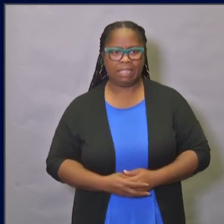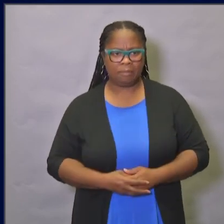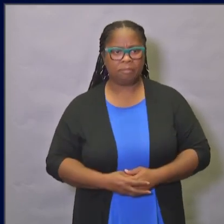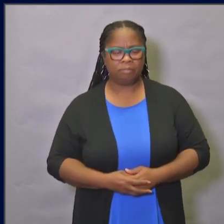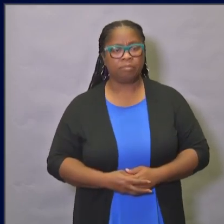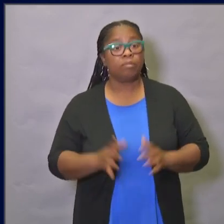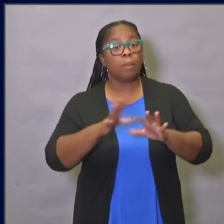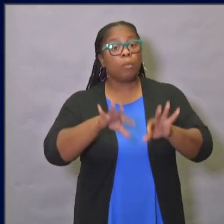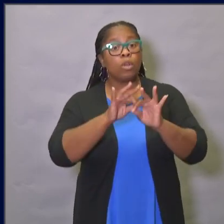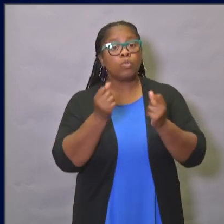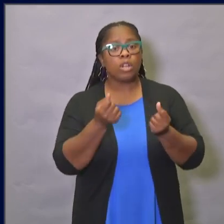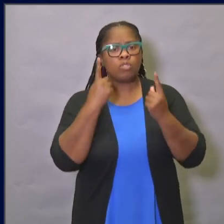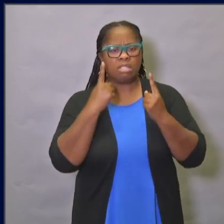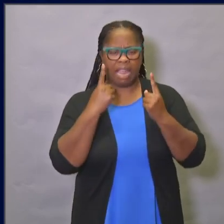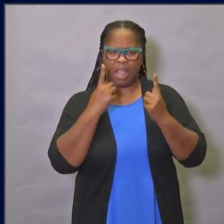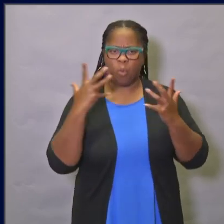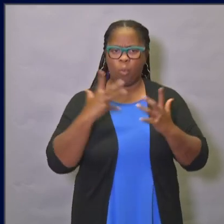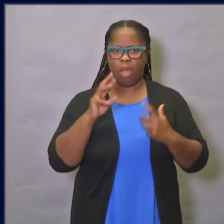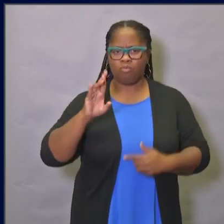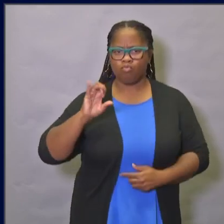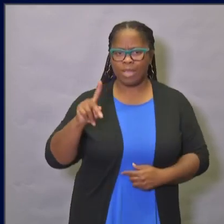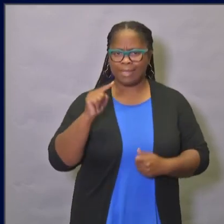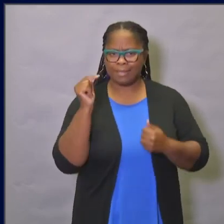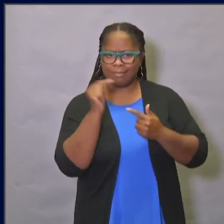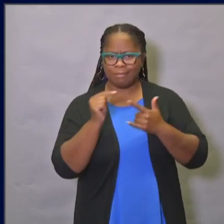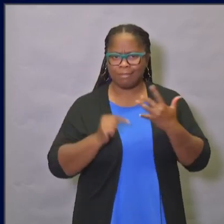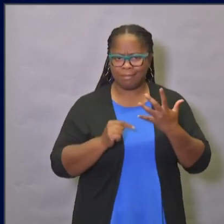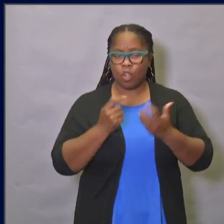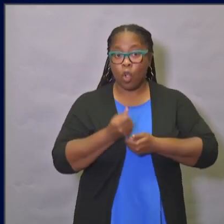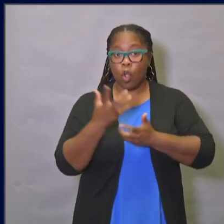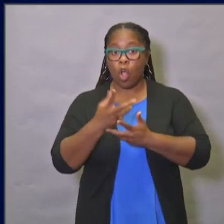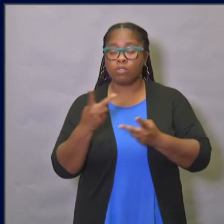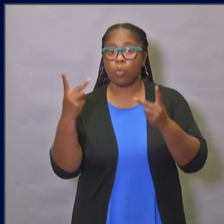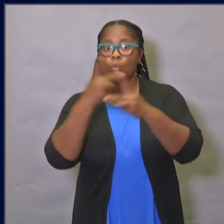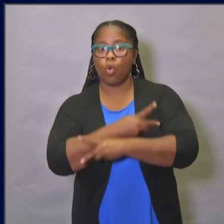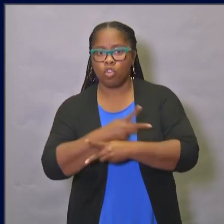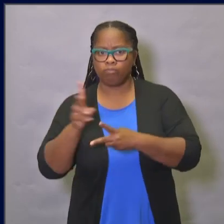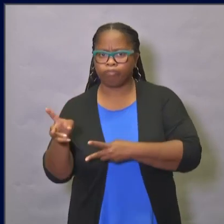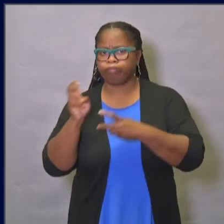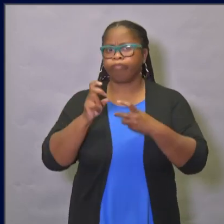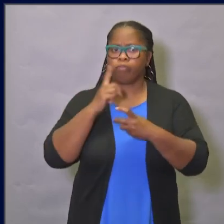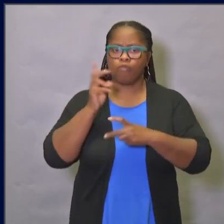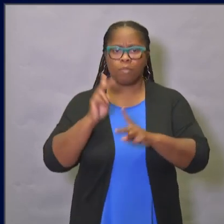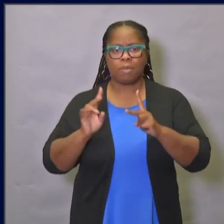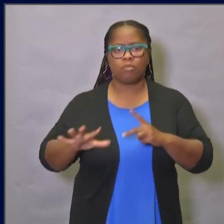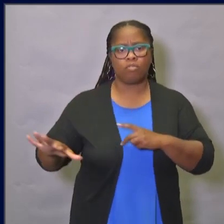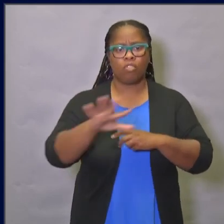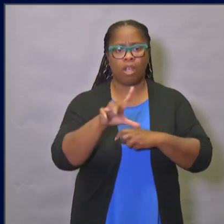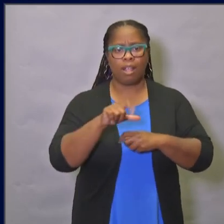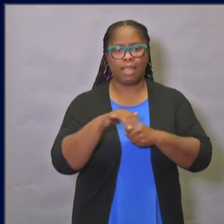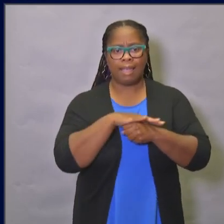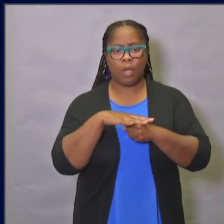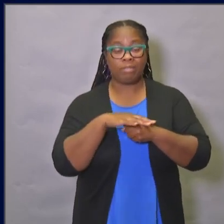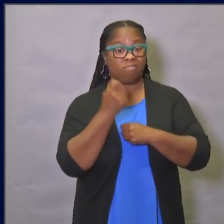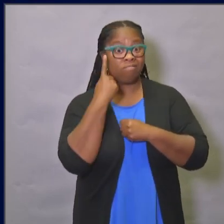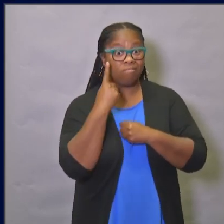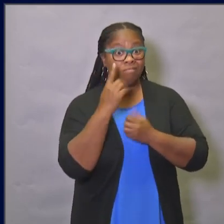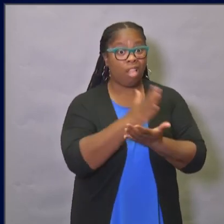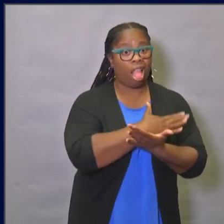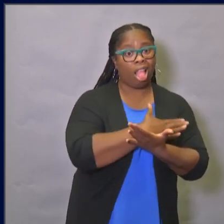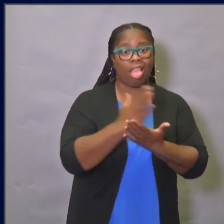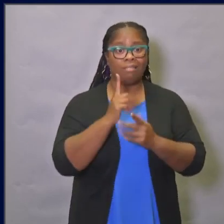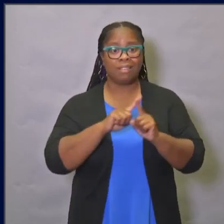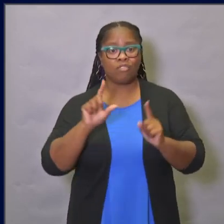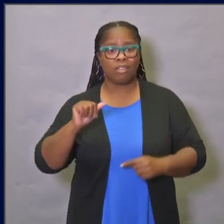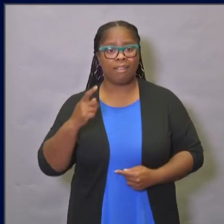factors are across LA County. And these conditions and risks exist in people across all age groups. This